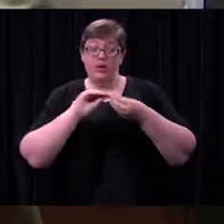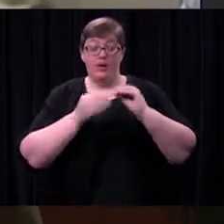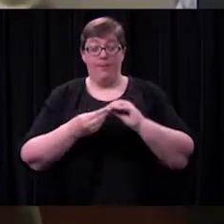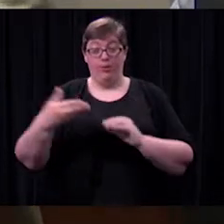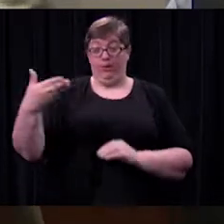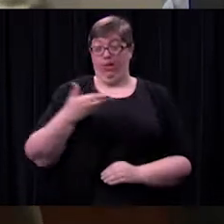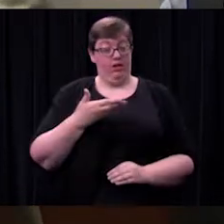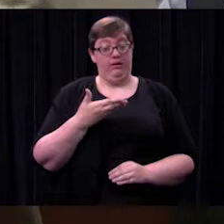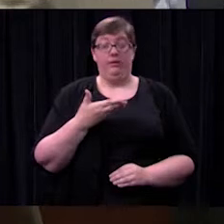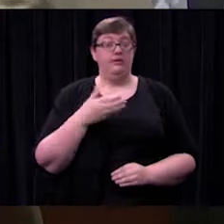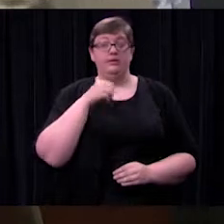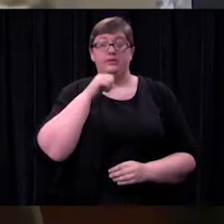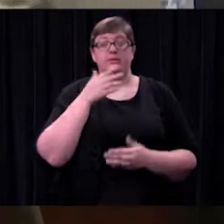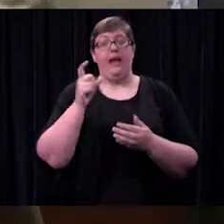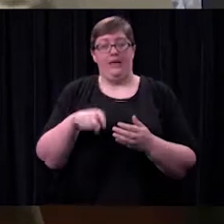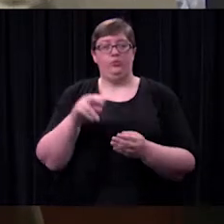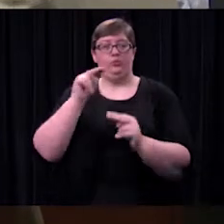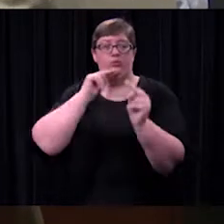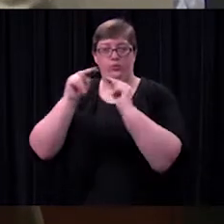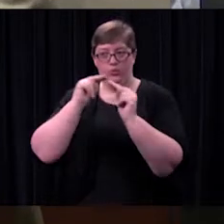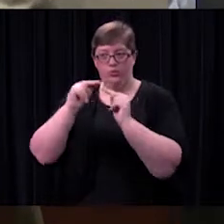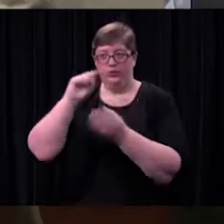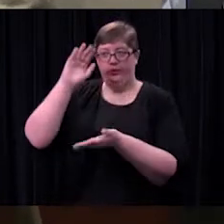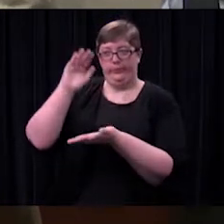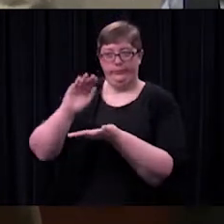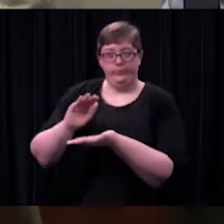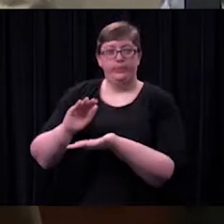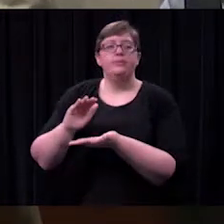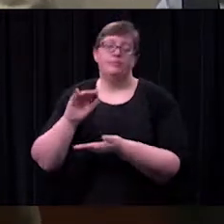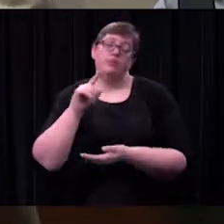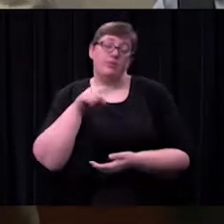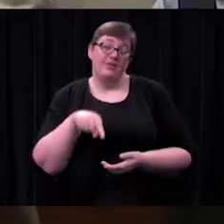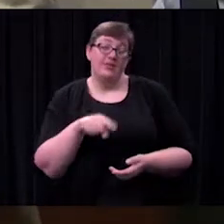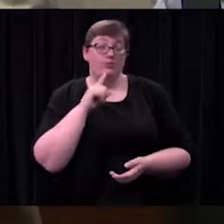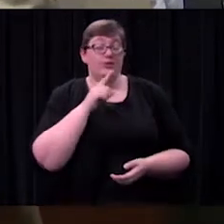And it took some negotiation. This is pretty solid.